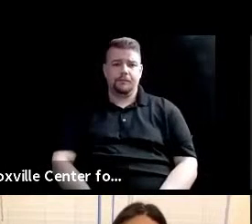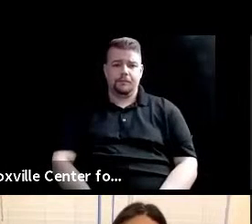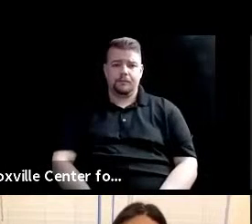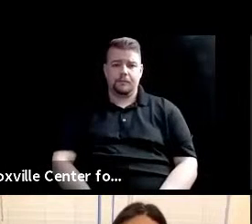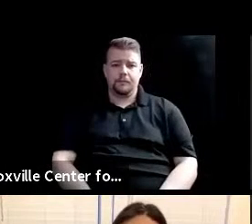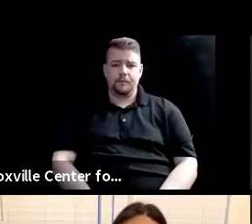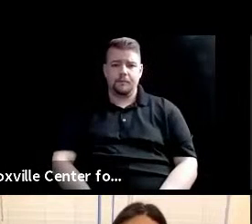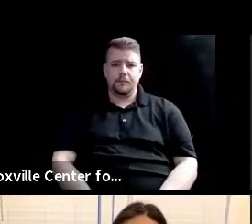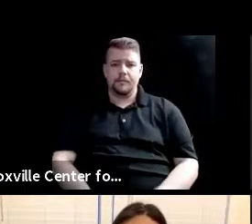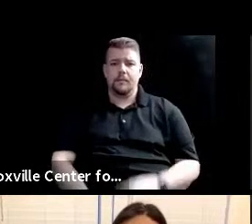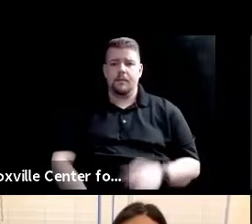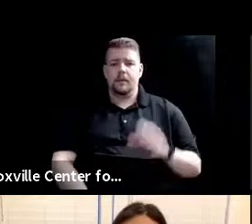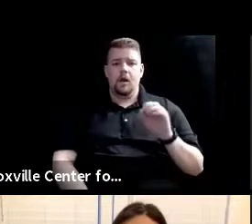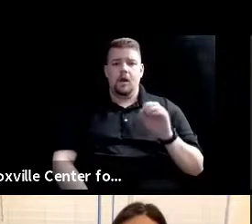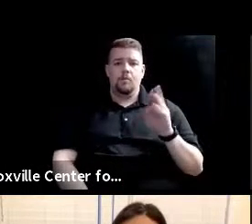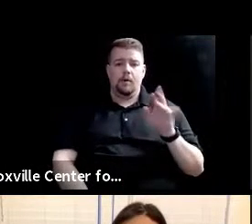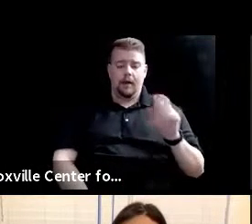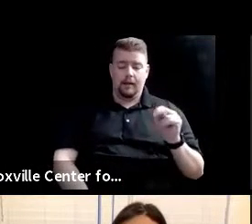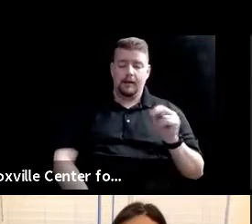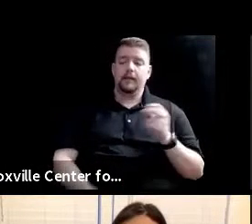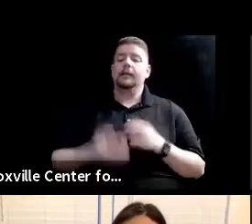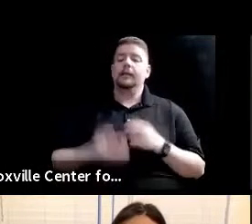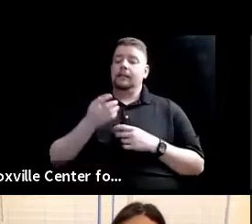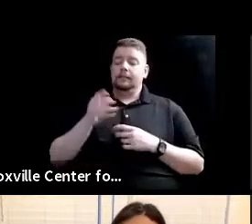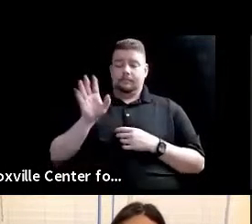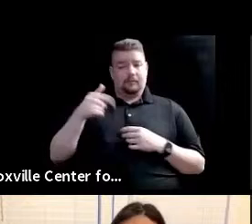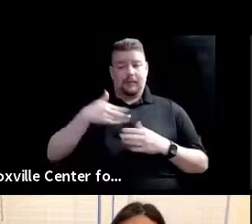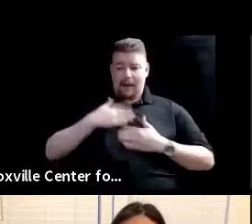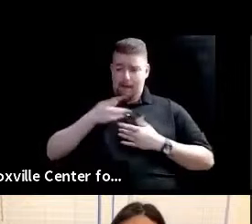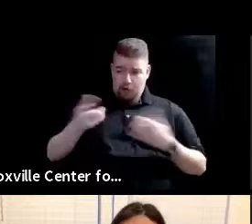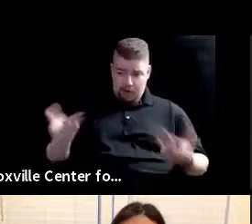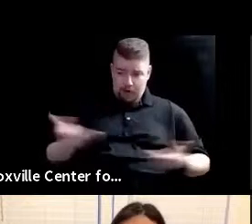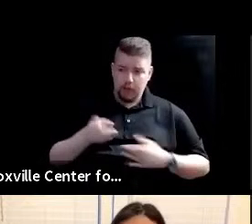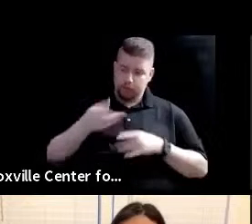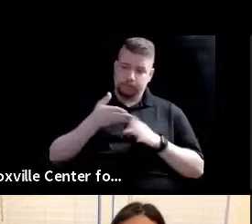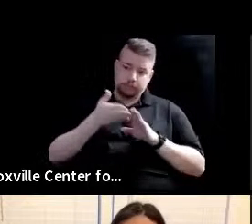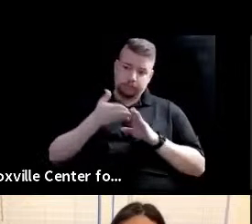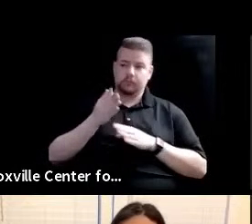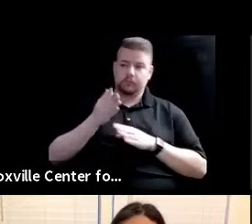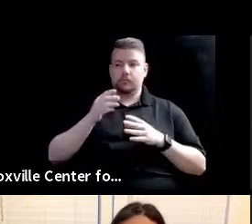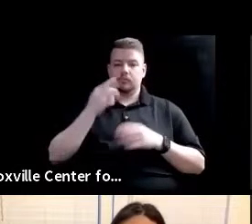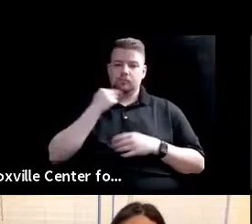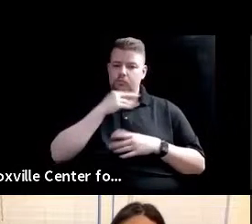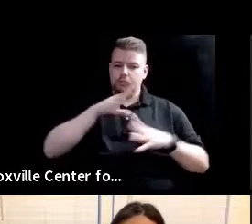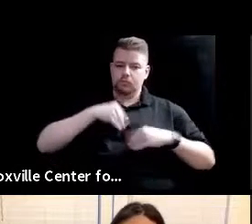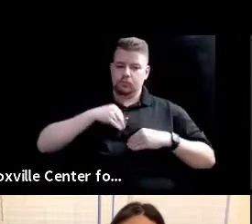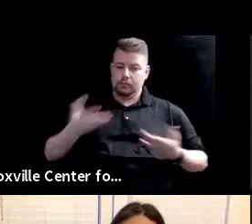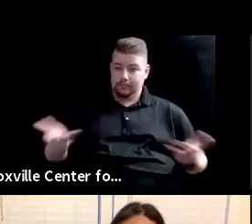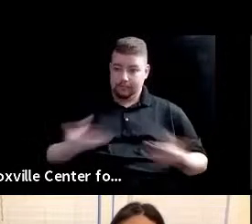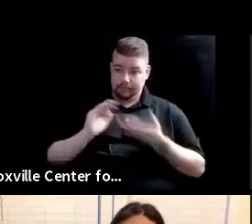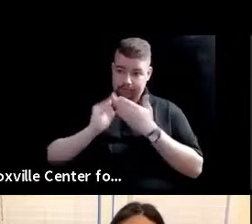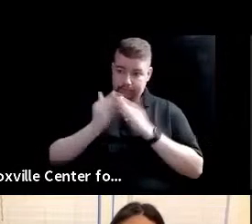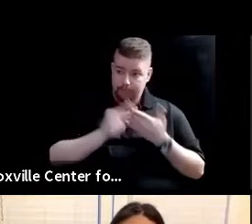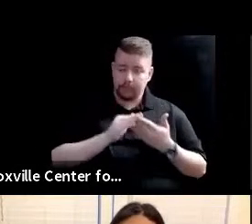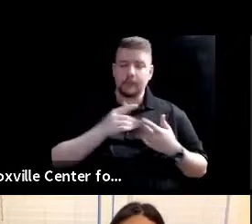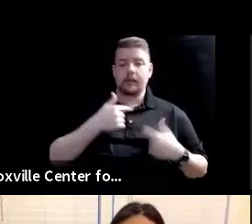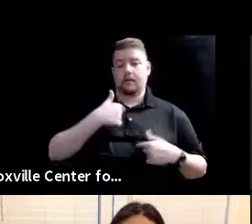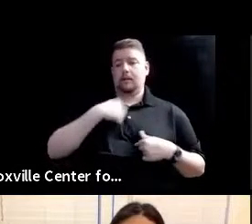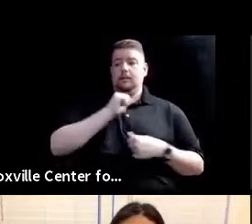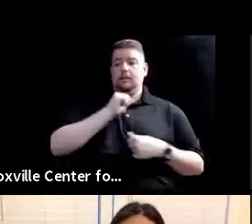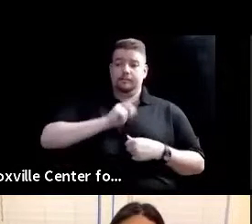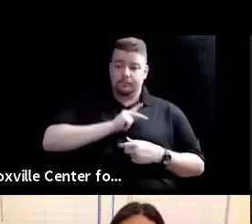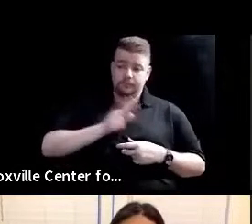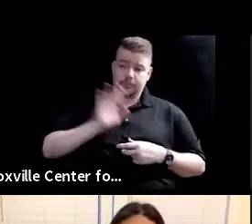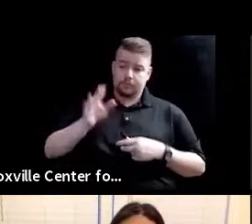Mr. Burleson, I'm very happy you're here because you're one of the main restaurateurs in town. I appreciate